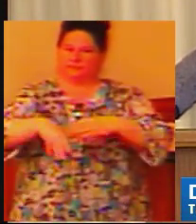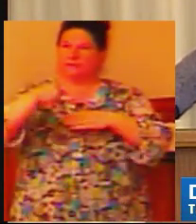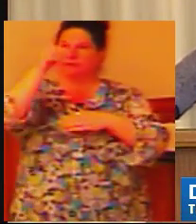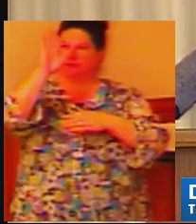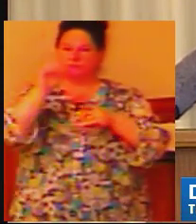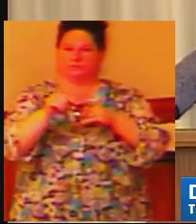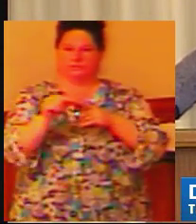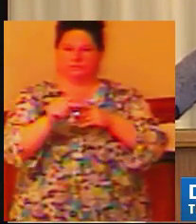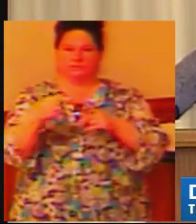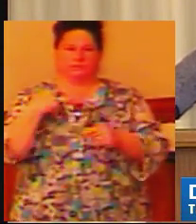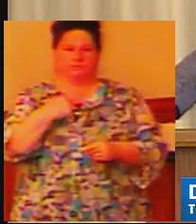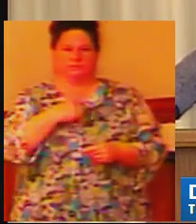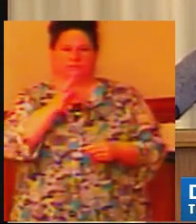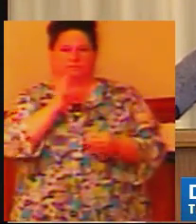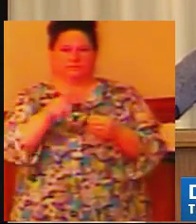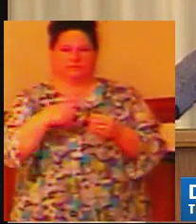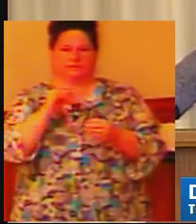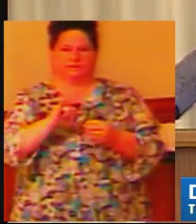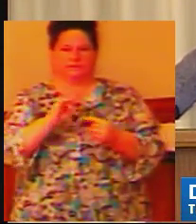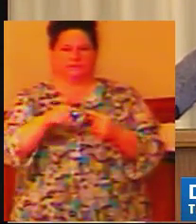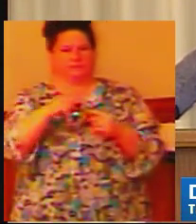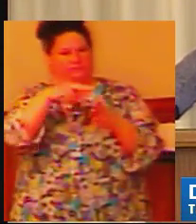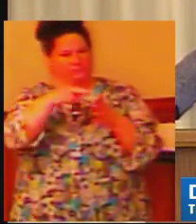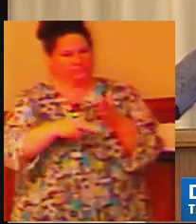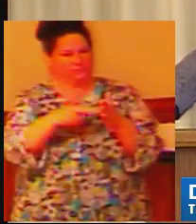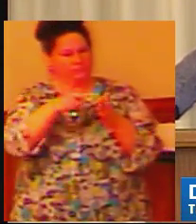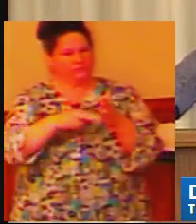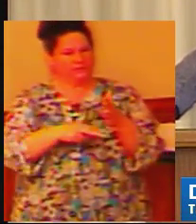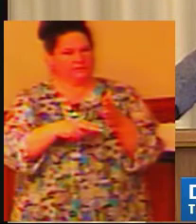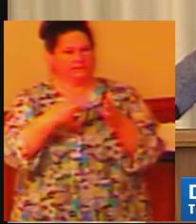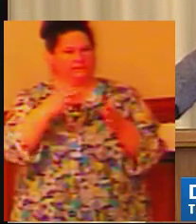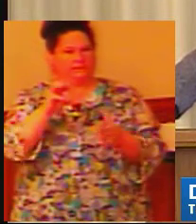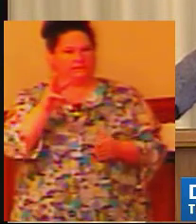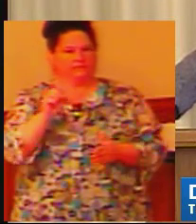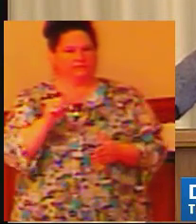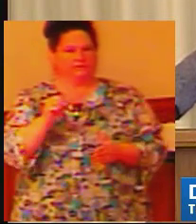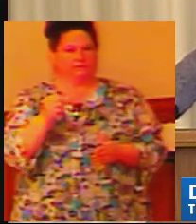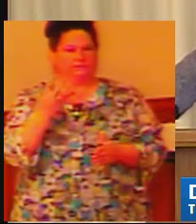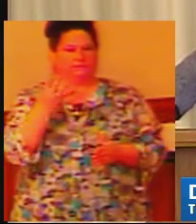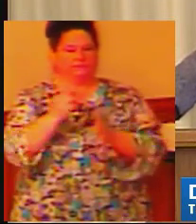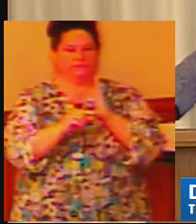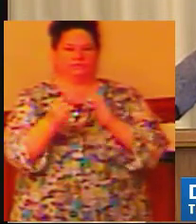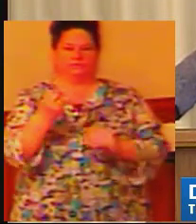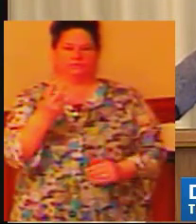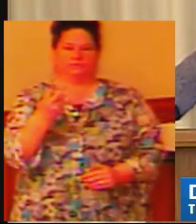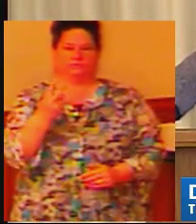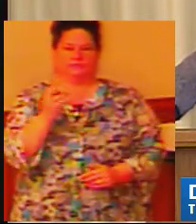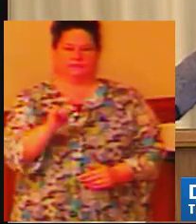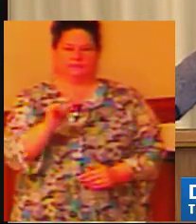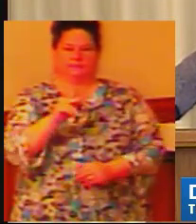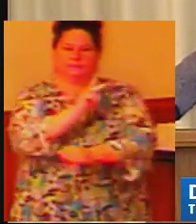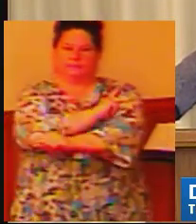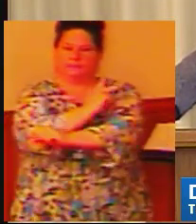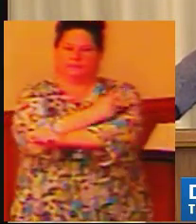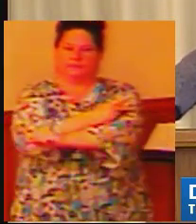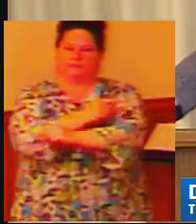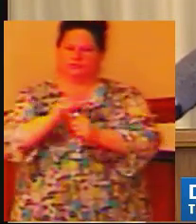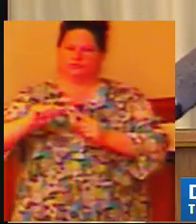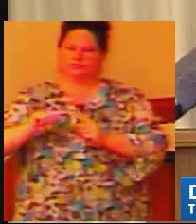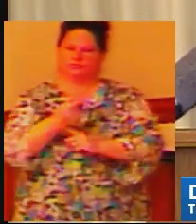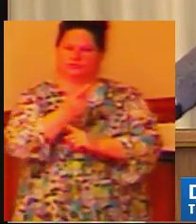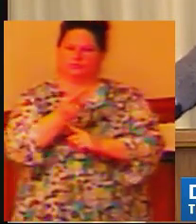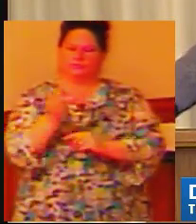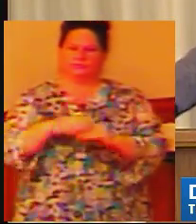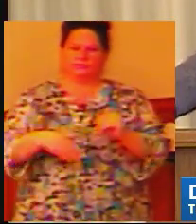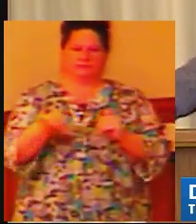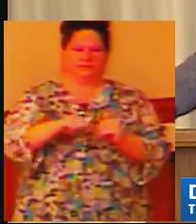of that when we had our reading. It tells us in Hebrews 4:12 that is a powerful and sharper than any